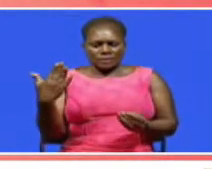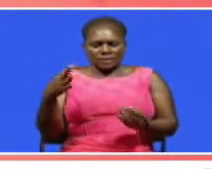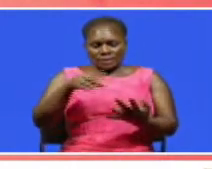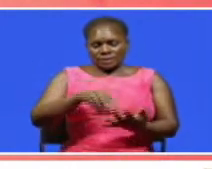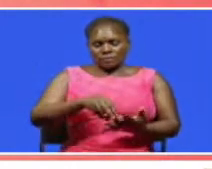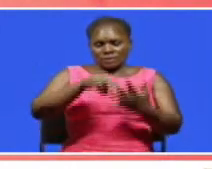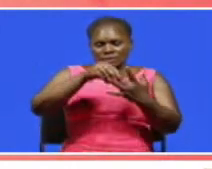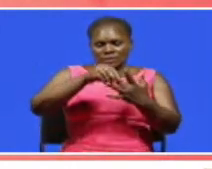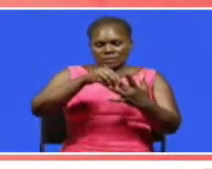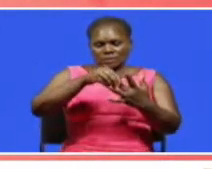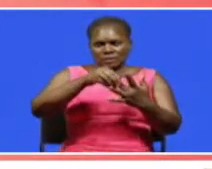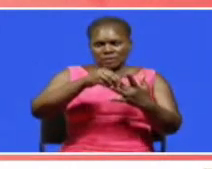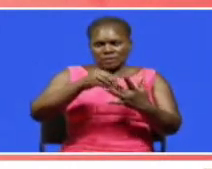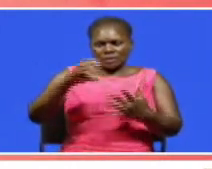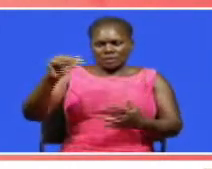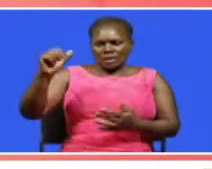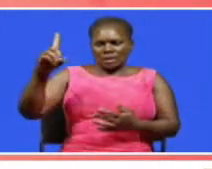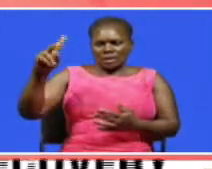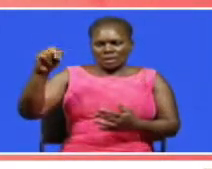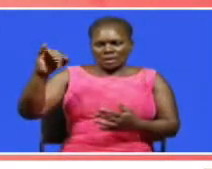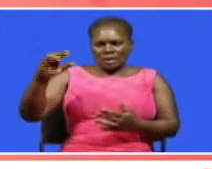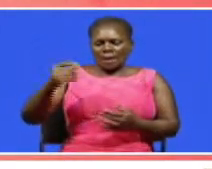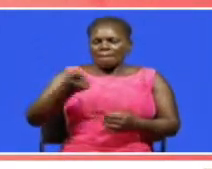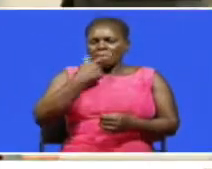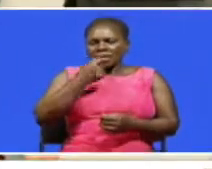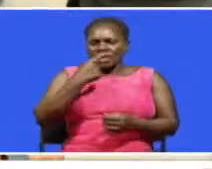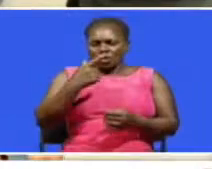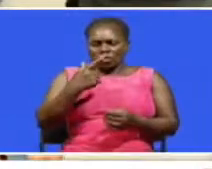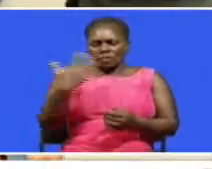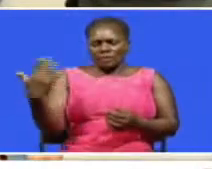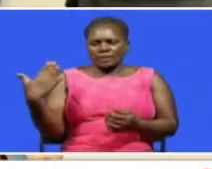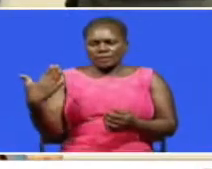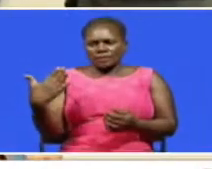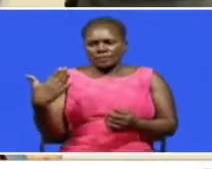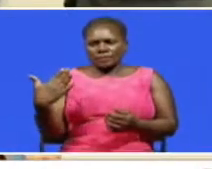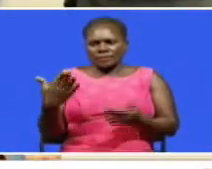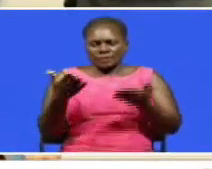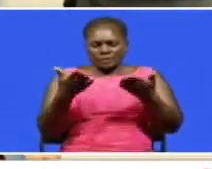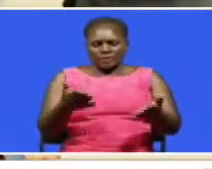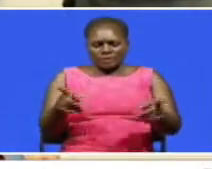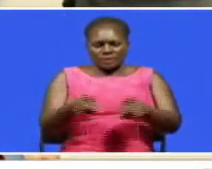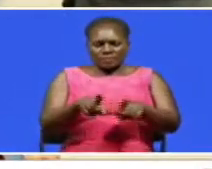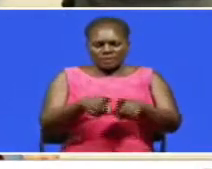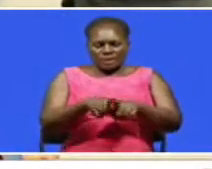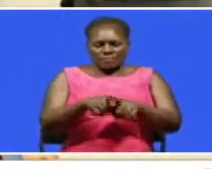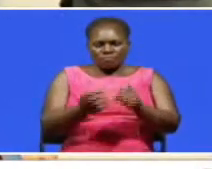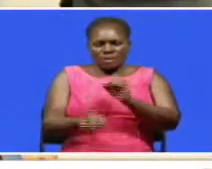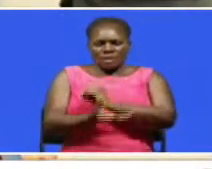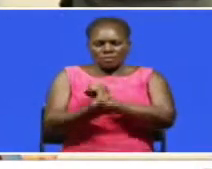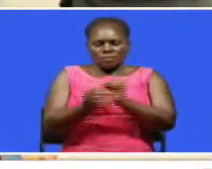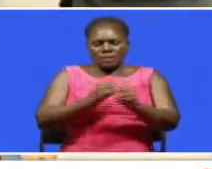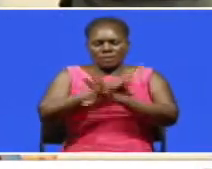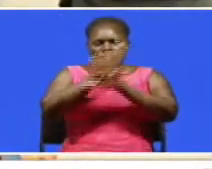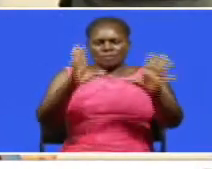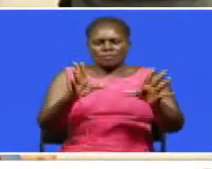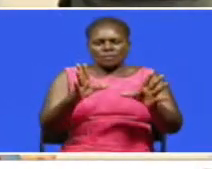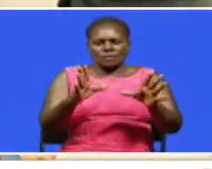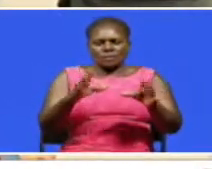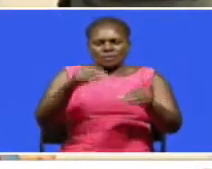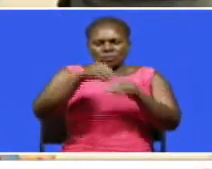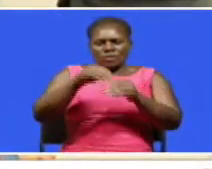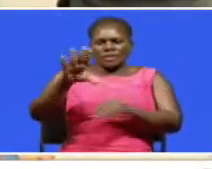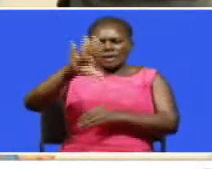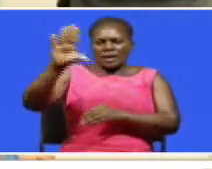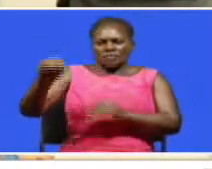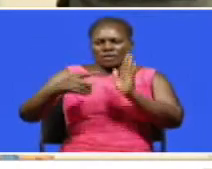particularly intermediate inputs and the medical commodities. Aspects of these are said to be elaborated at the Intra-African